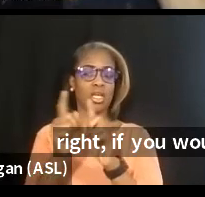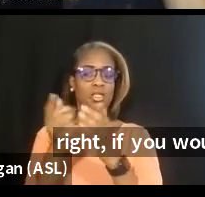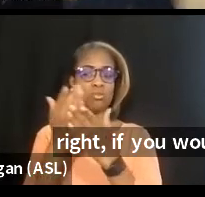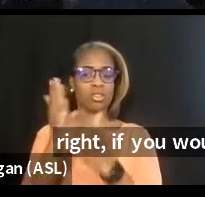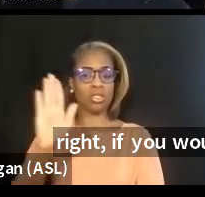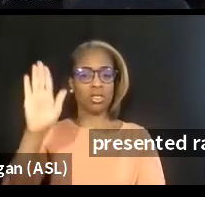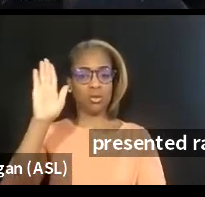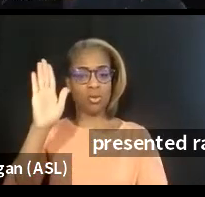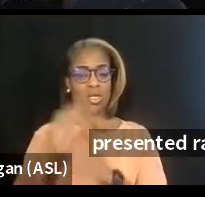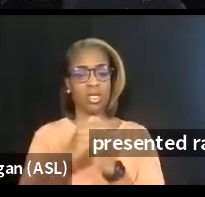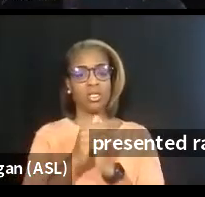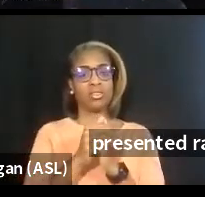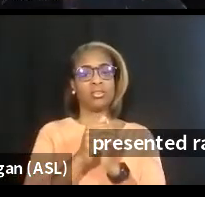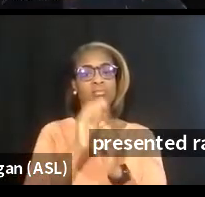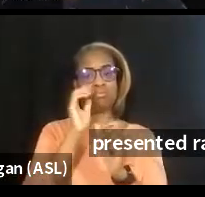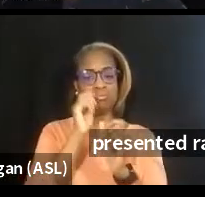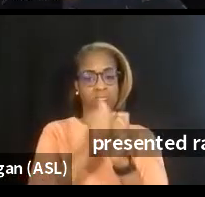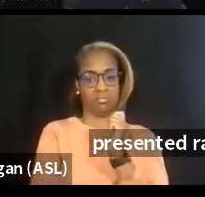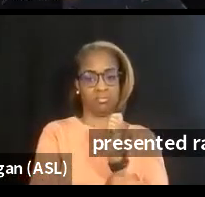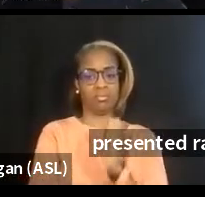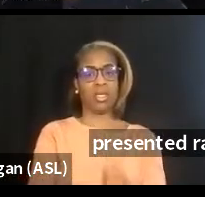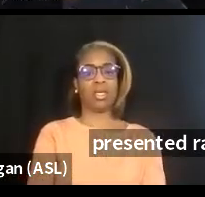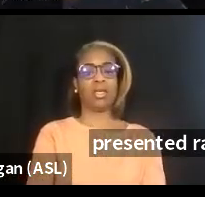That passes.